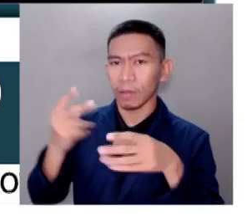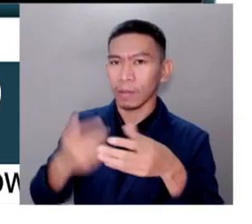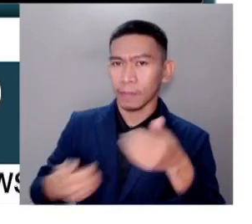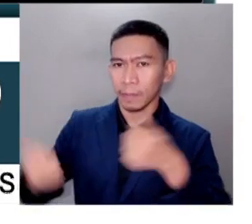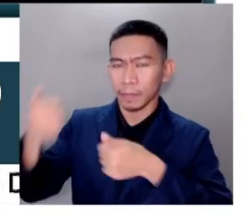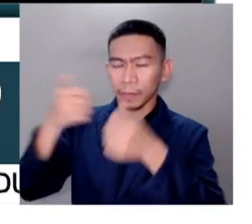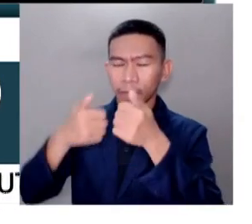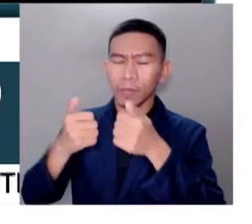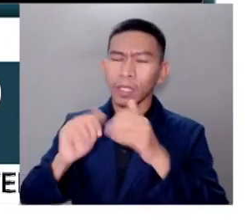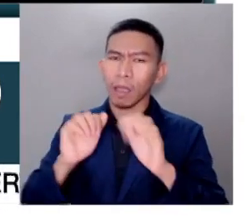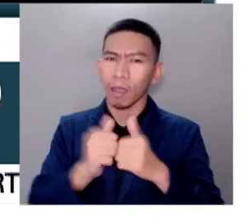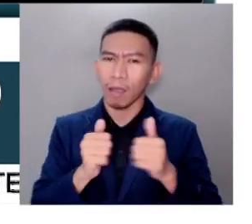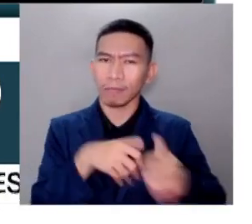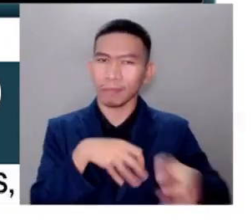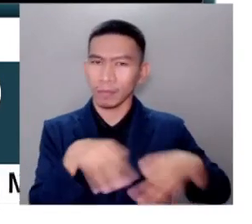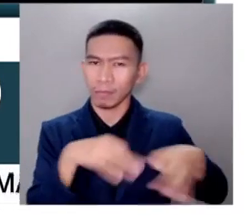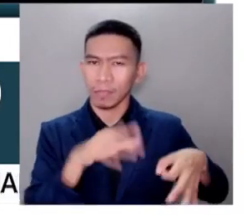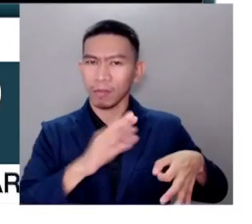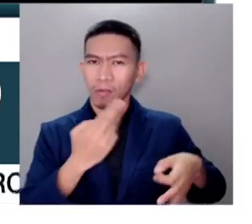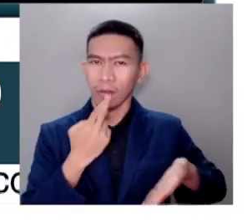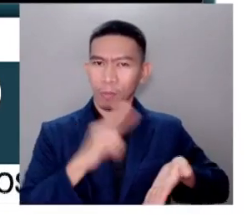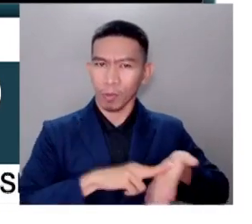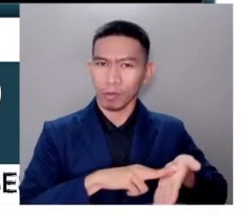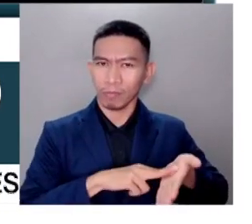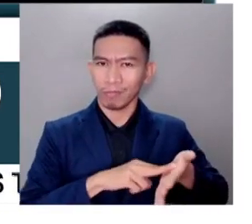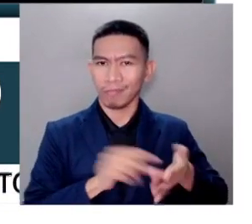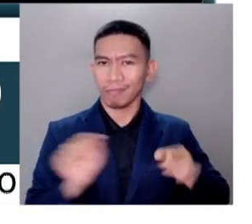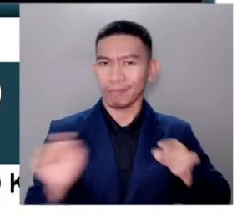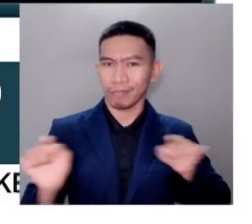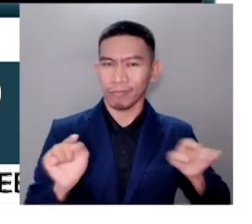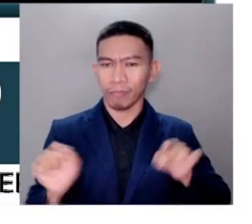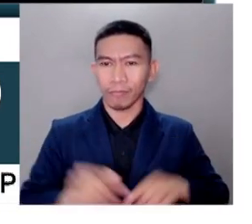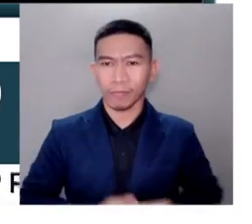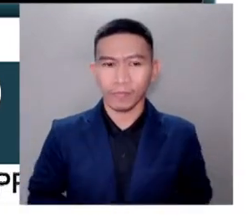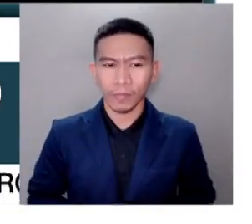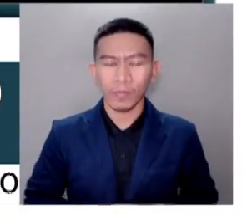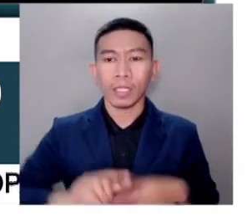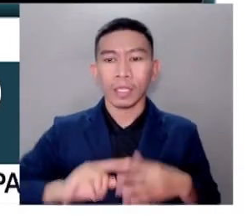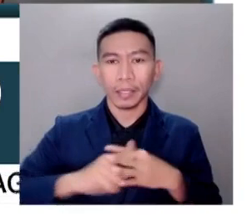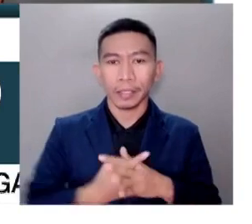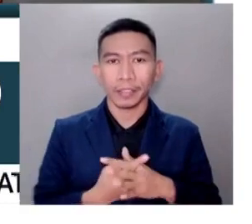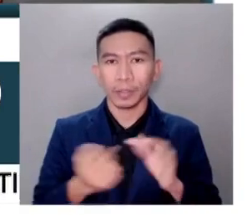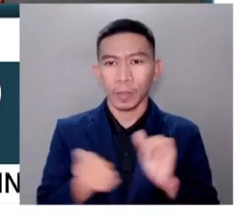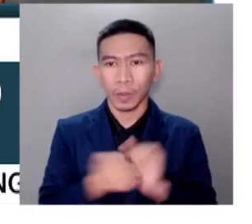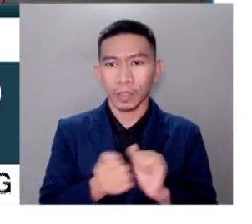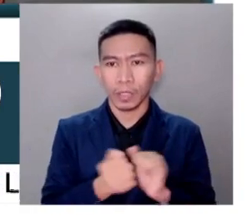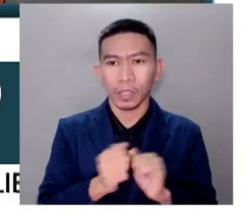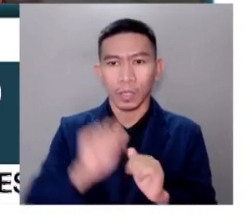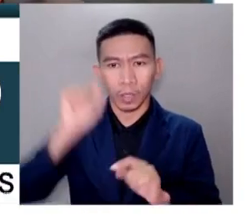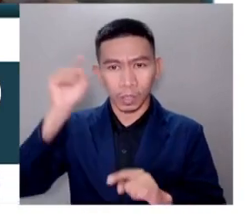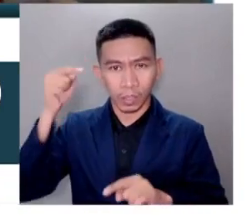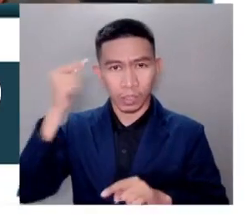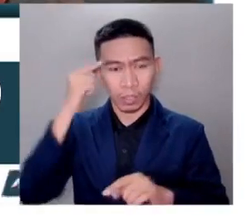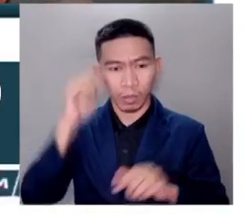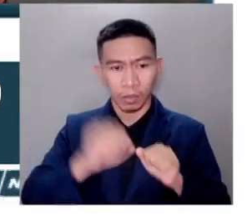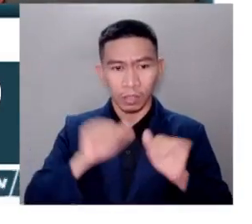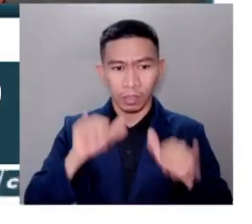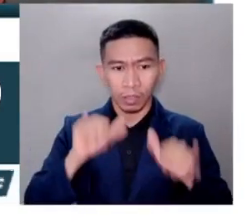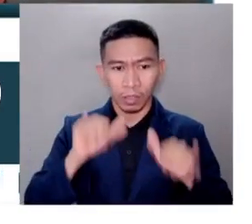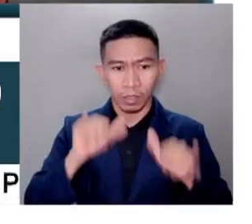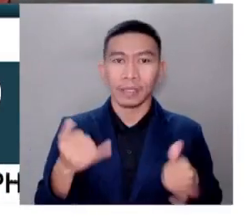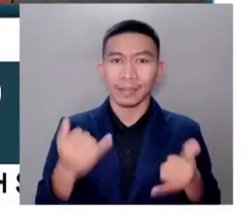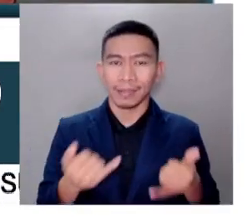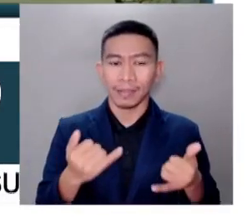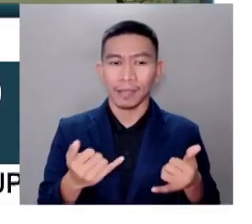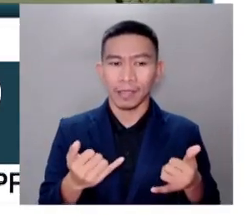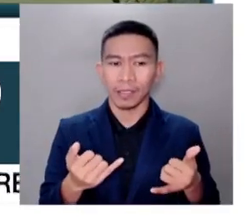that reality? Well, firstly, just to start with why some foreign Western governments are swinging in behind the new regime. It's